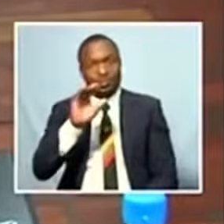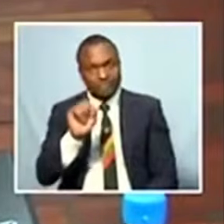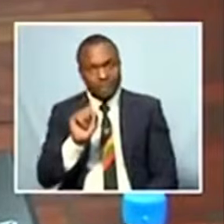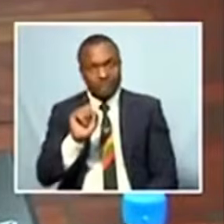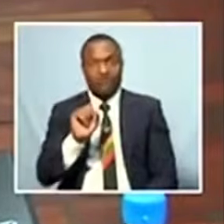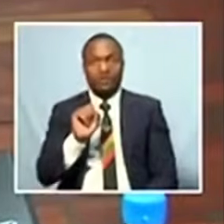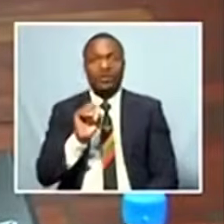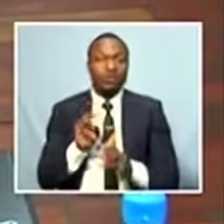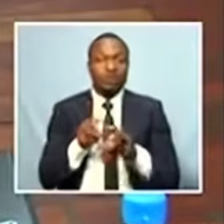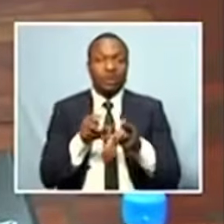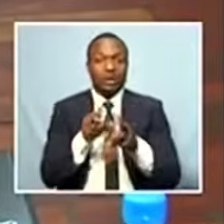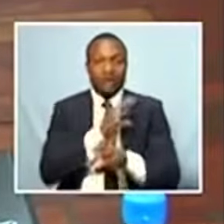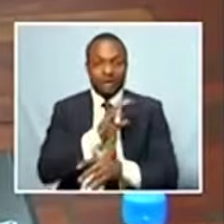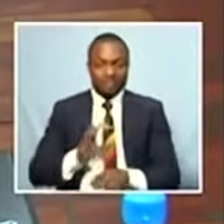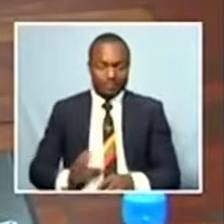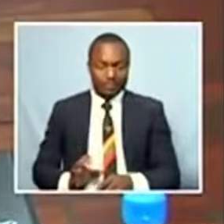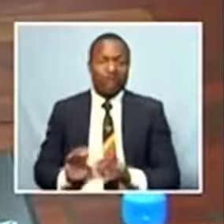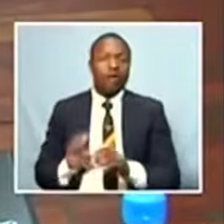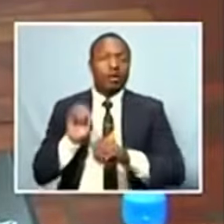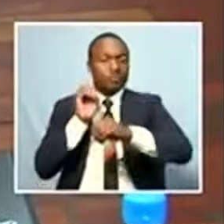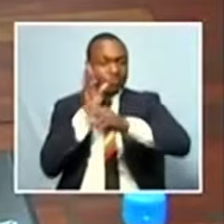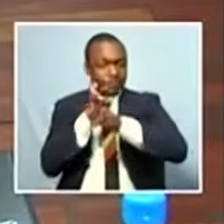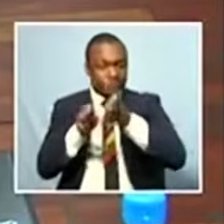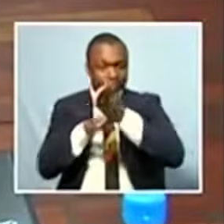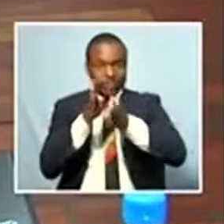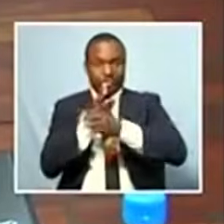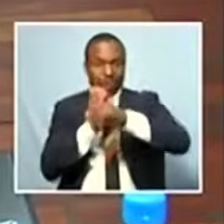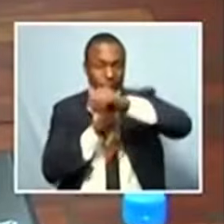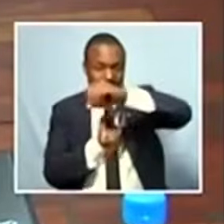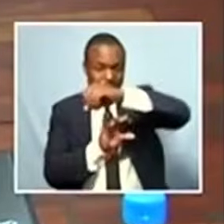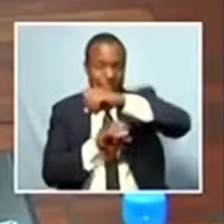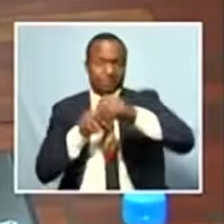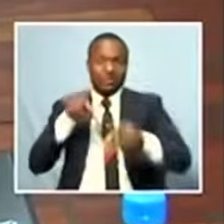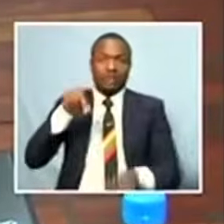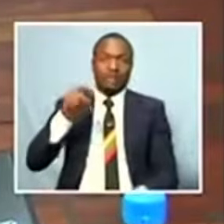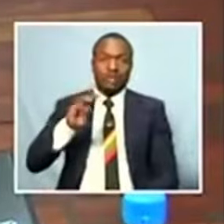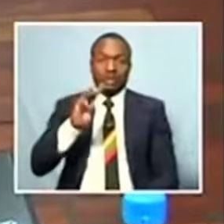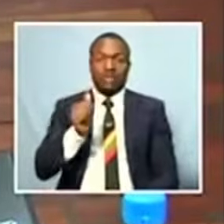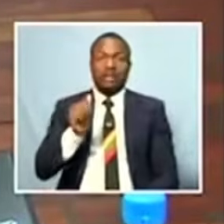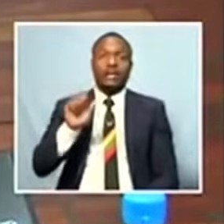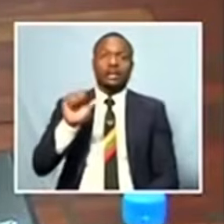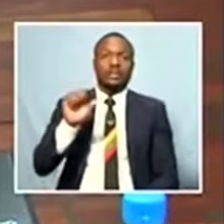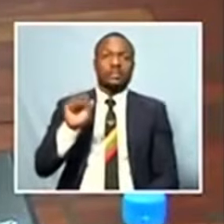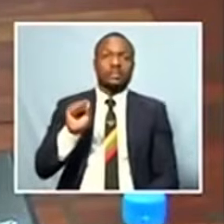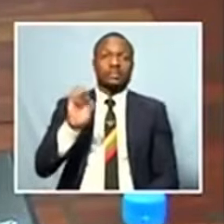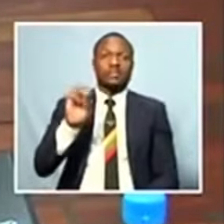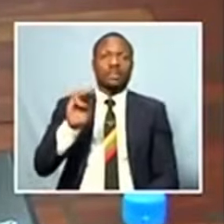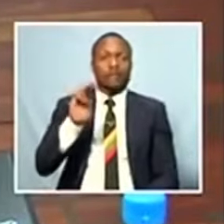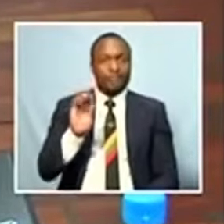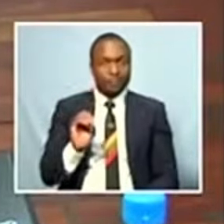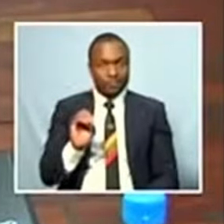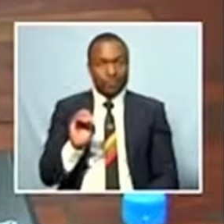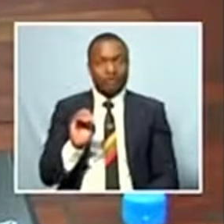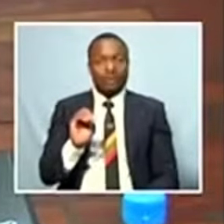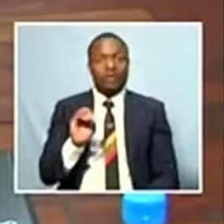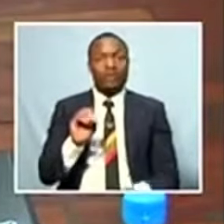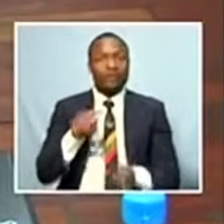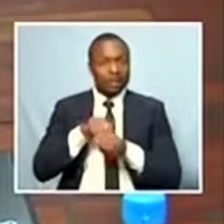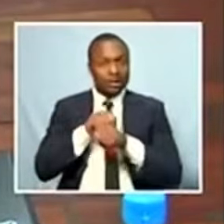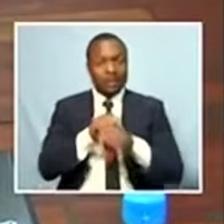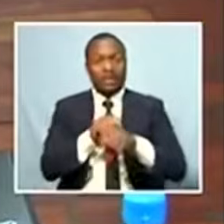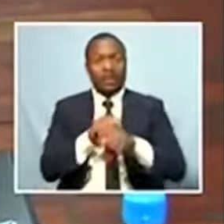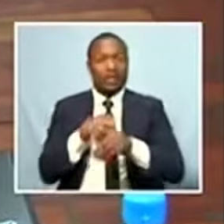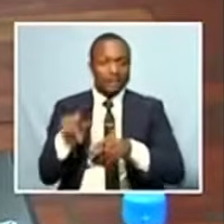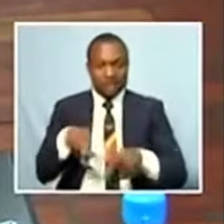Enterprise doing a dam in Pemba, Sebo Transport doing a dam in Kasenengwa,